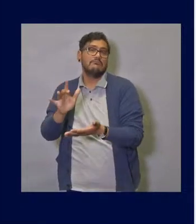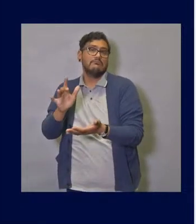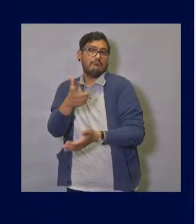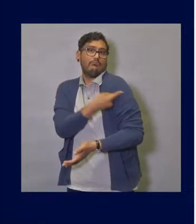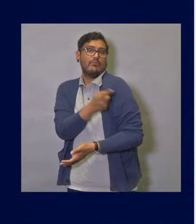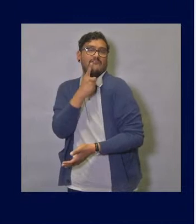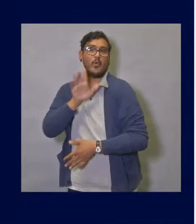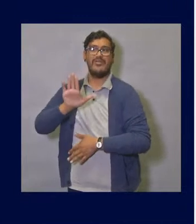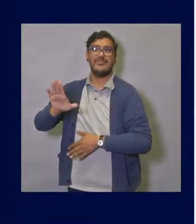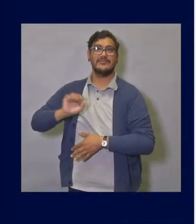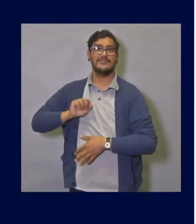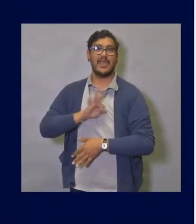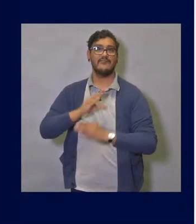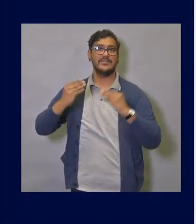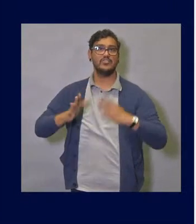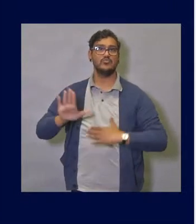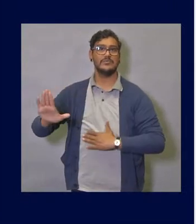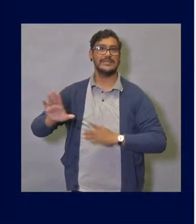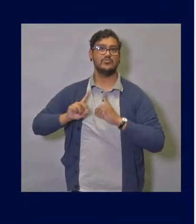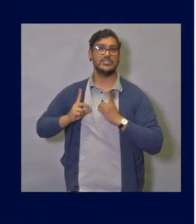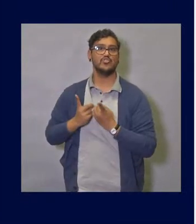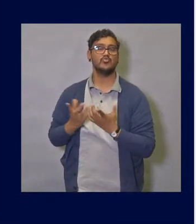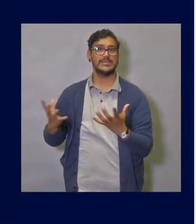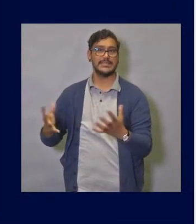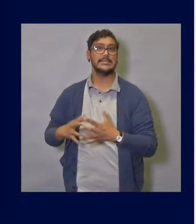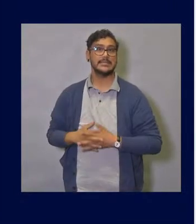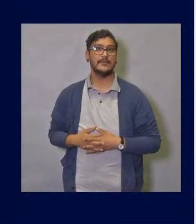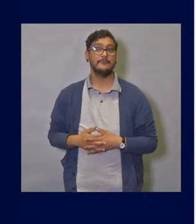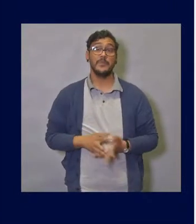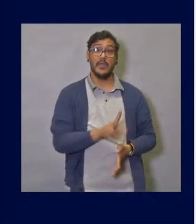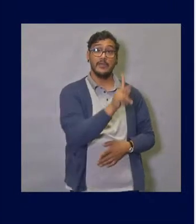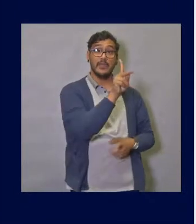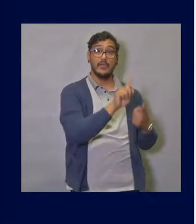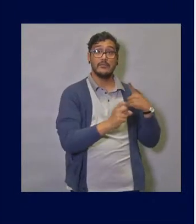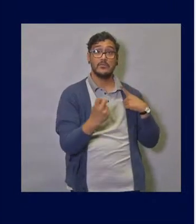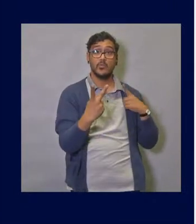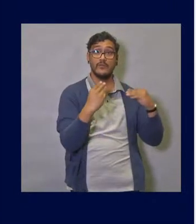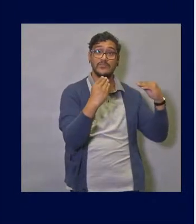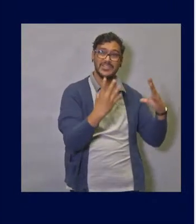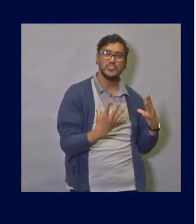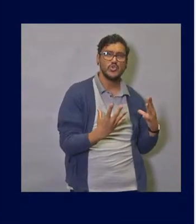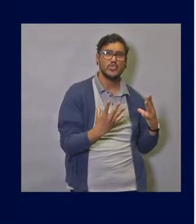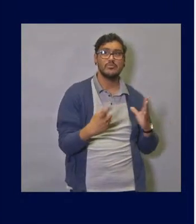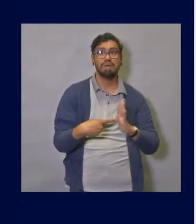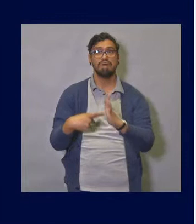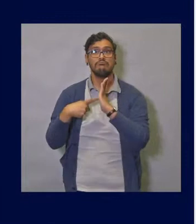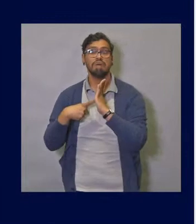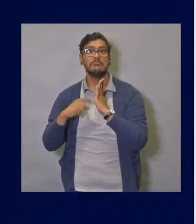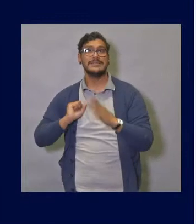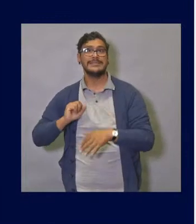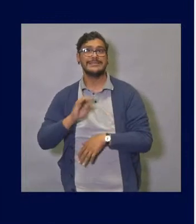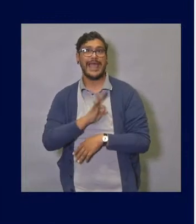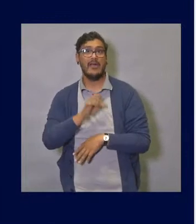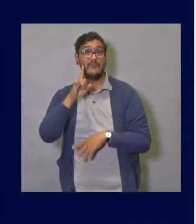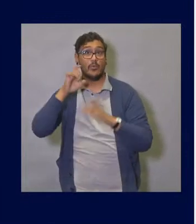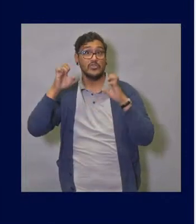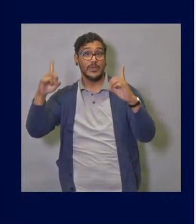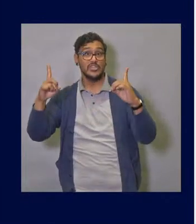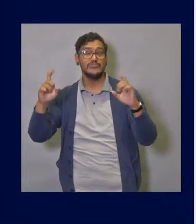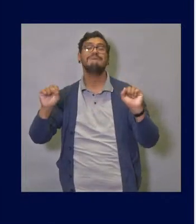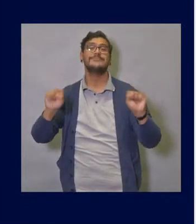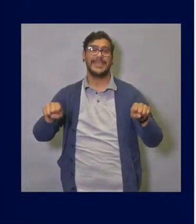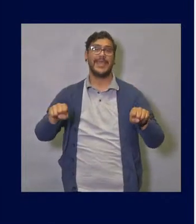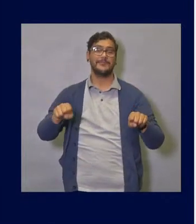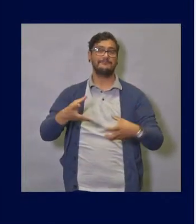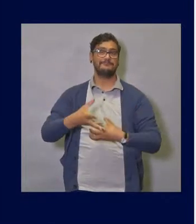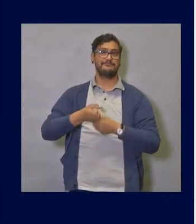teachers in their districts. K through 12 teachers and essential education staff can also receive vaccinations through